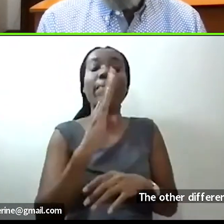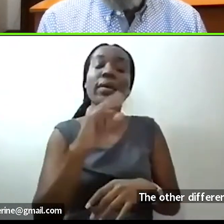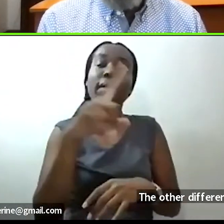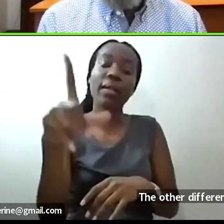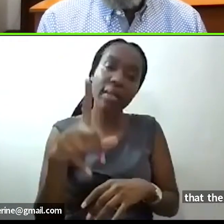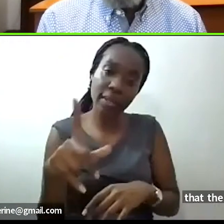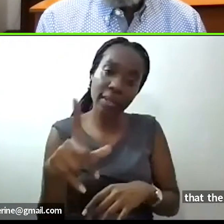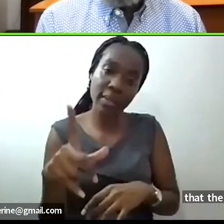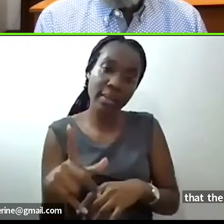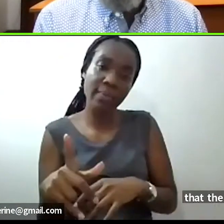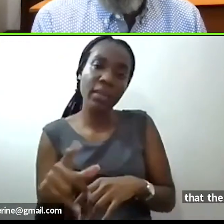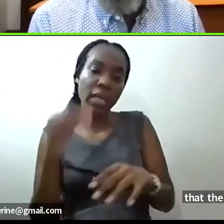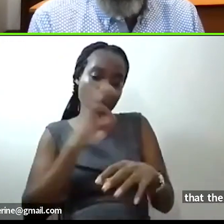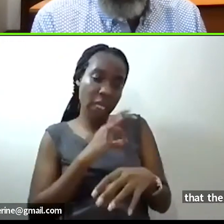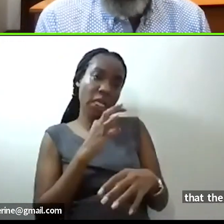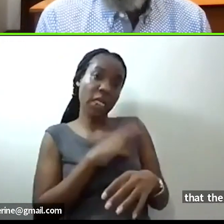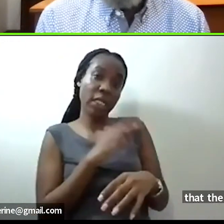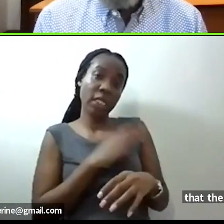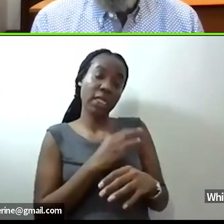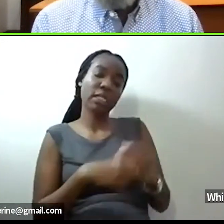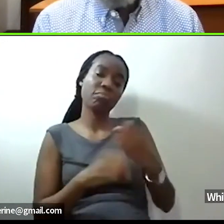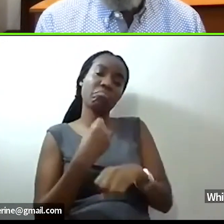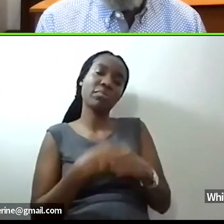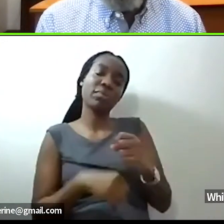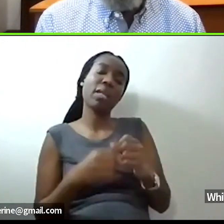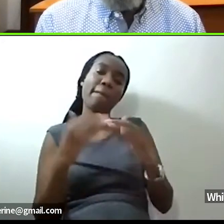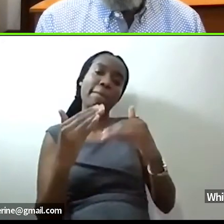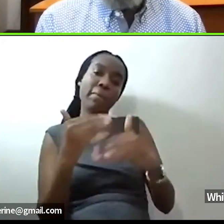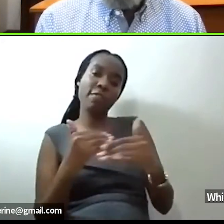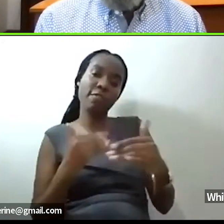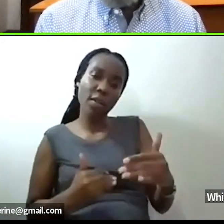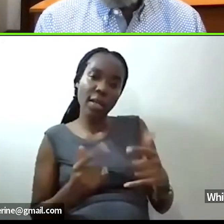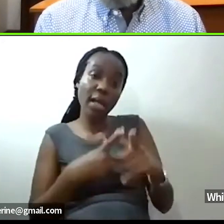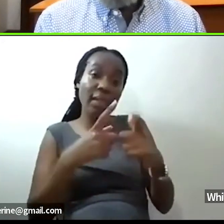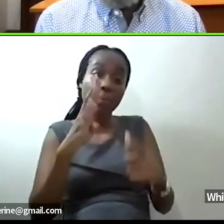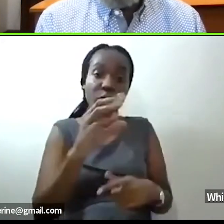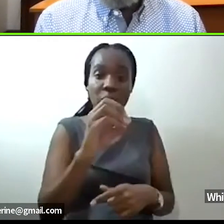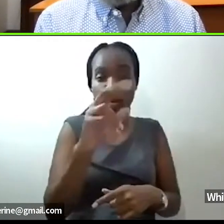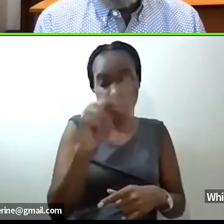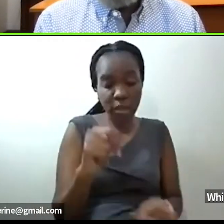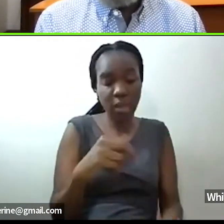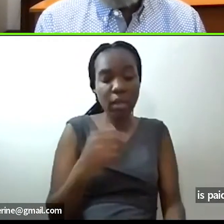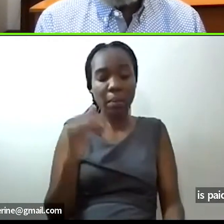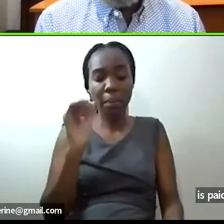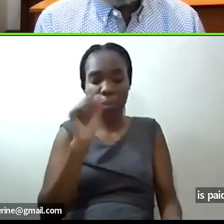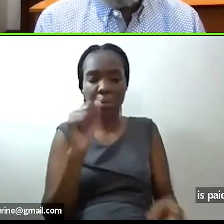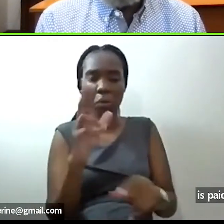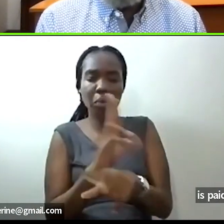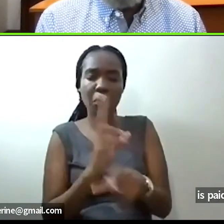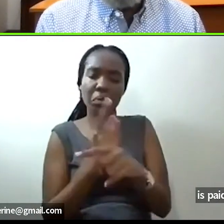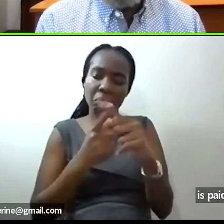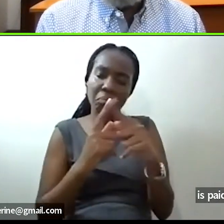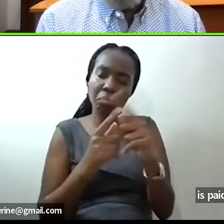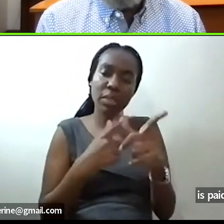interest in bonds is paid in arrears semi-annually. Another difference is the minimum amount that you